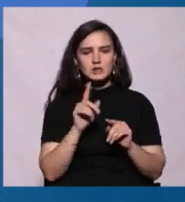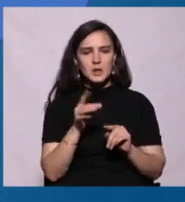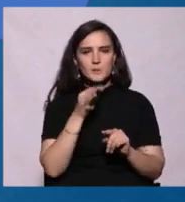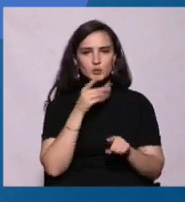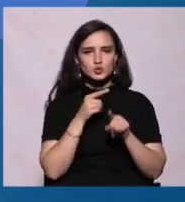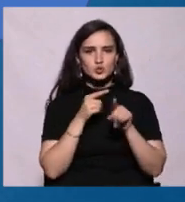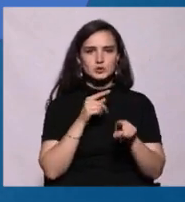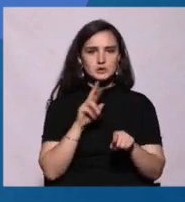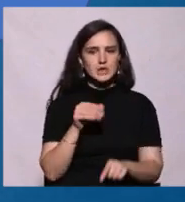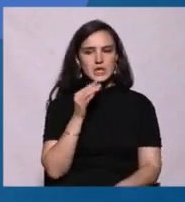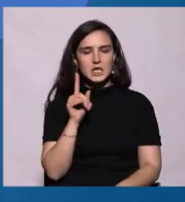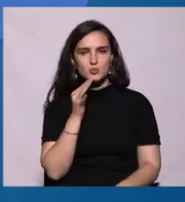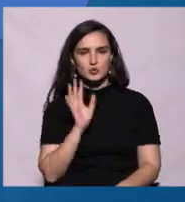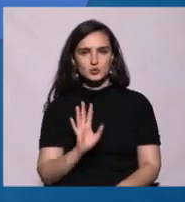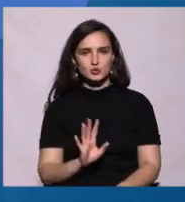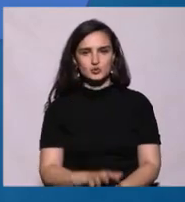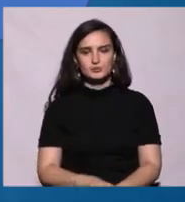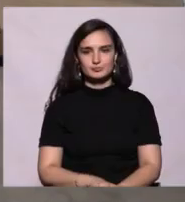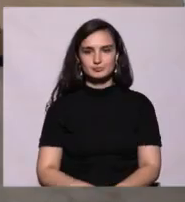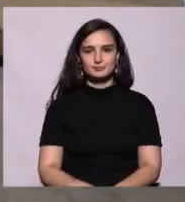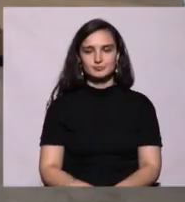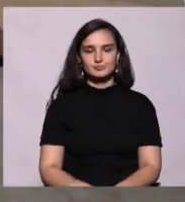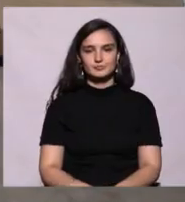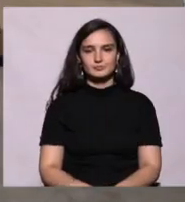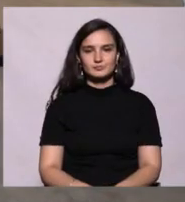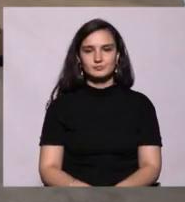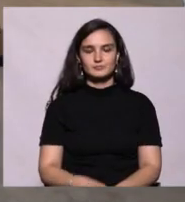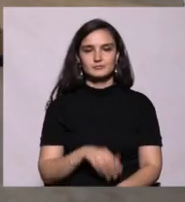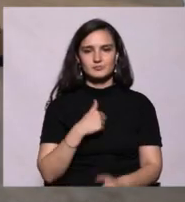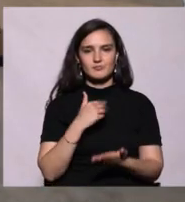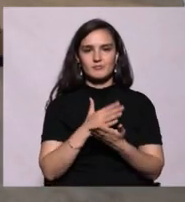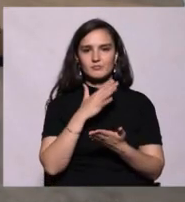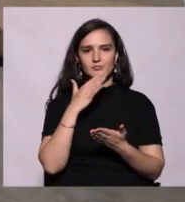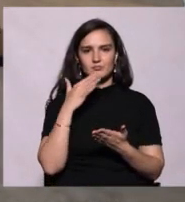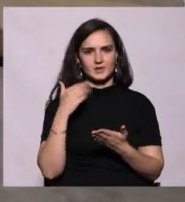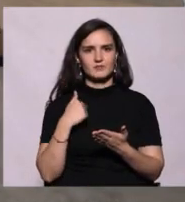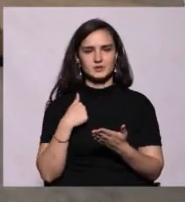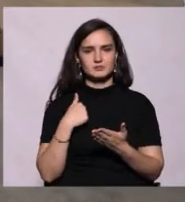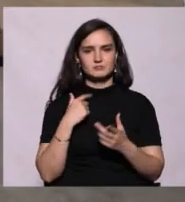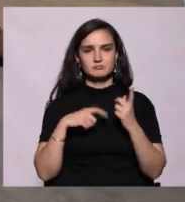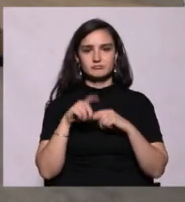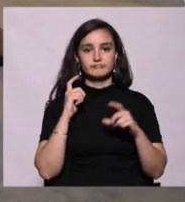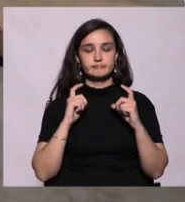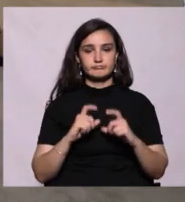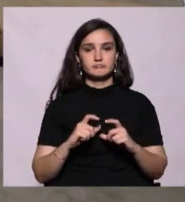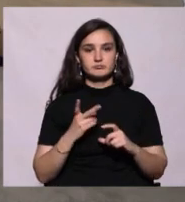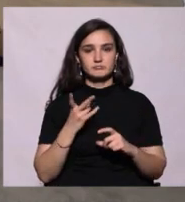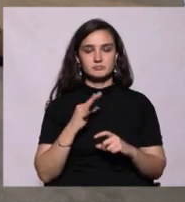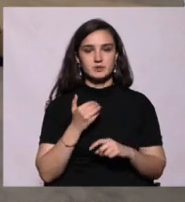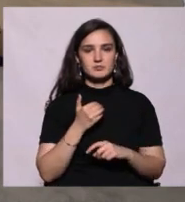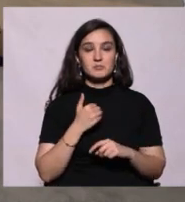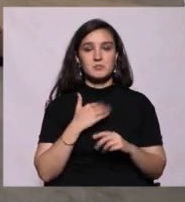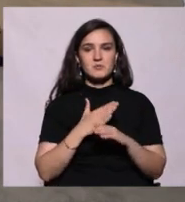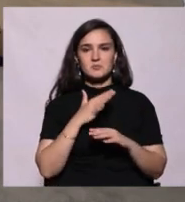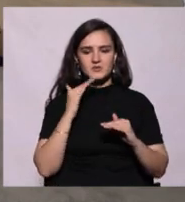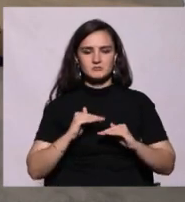likes and dislikes. I have a lot of skirts and I'm not interested into navy blue